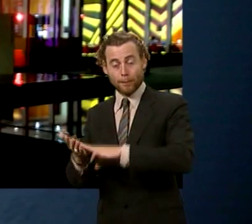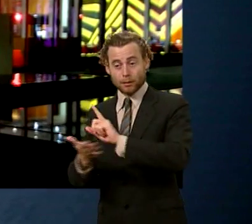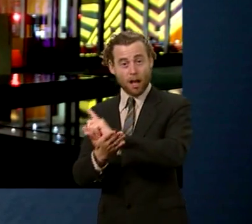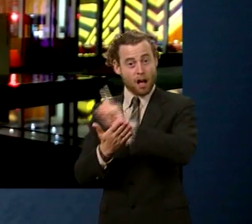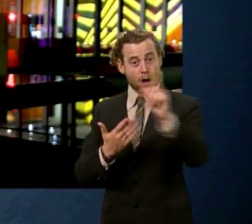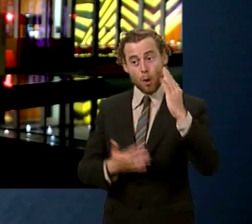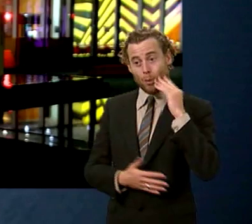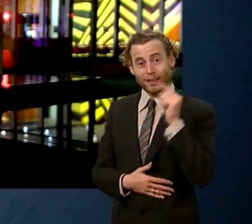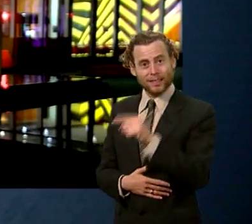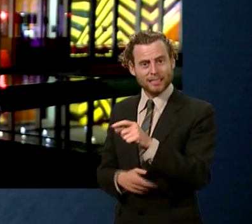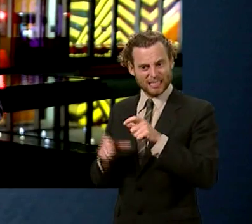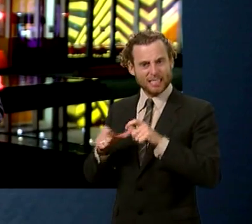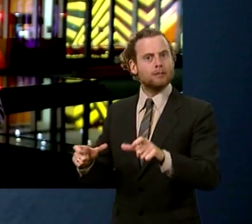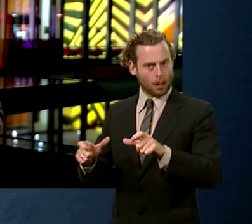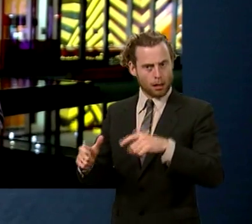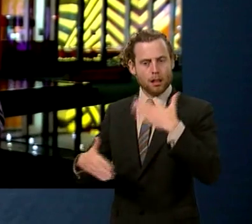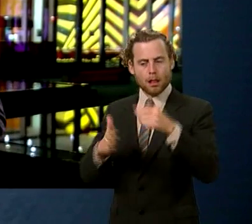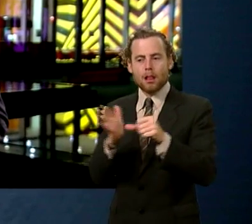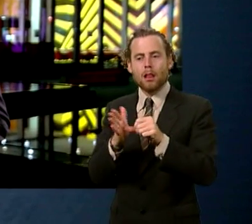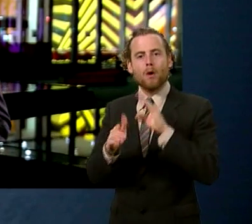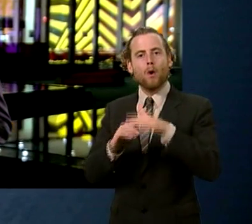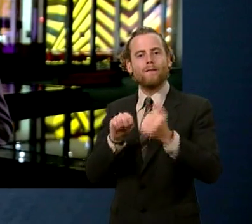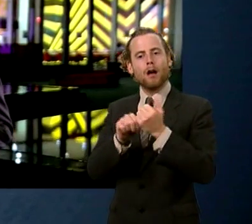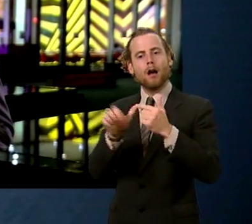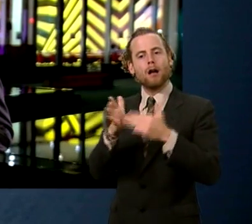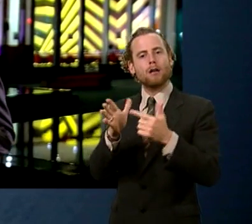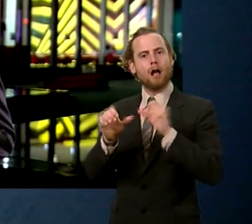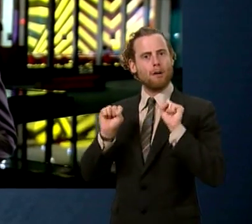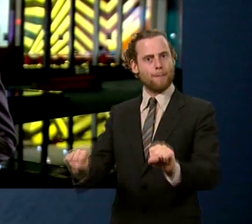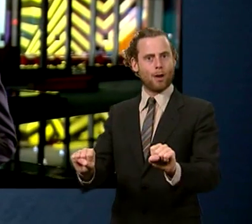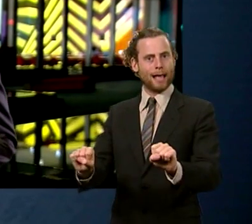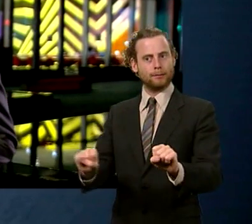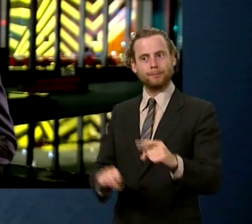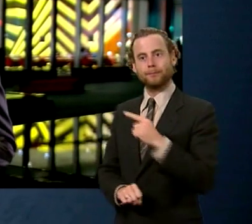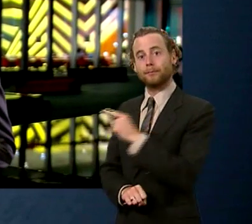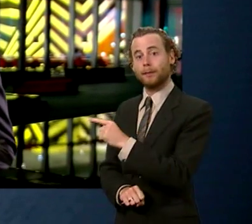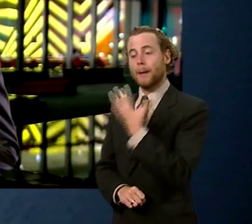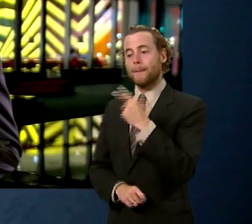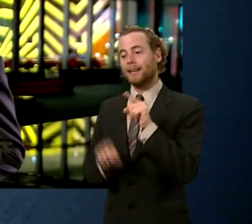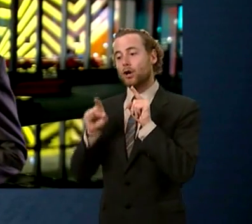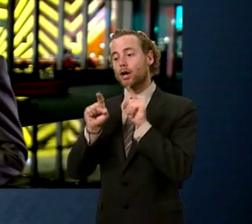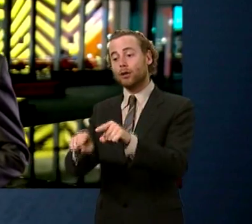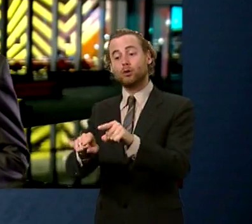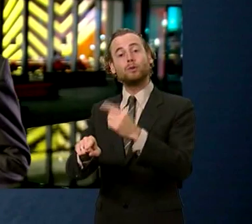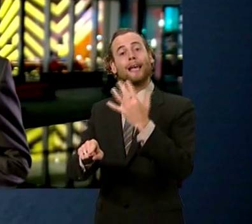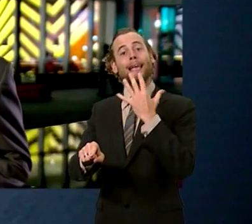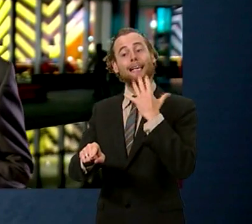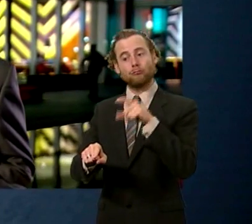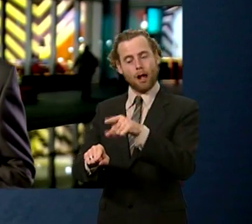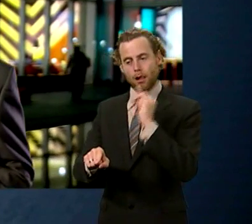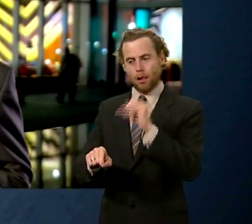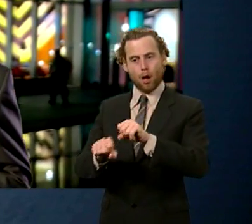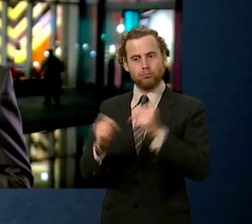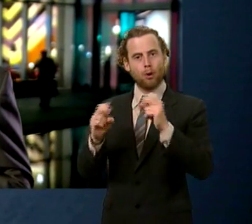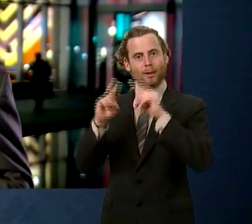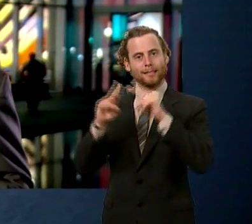Gaza is still continuing. Israel was accused of breaking international law by seizing a Turkish ship in an action in